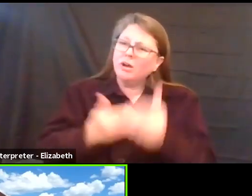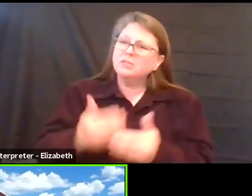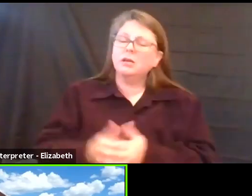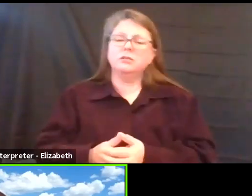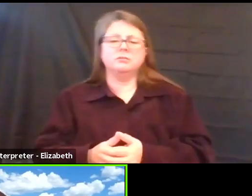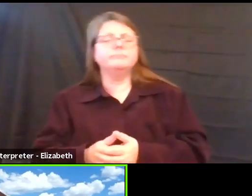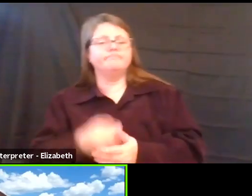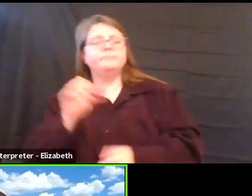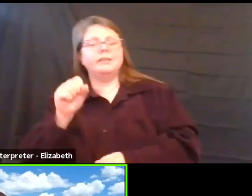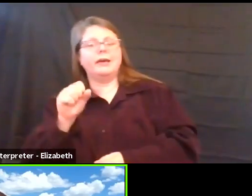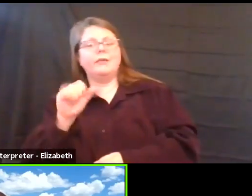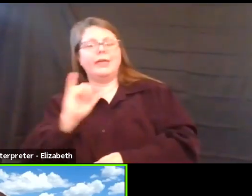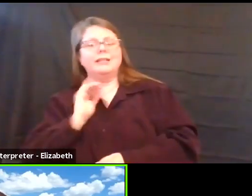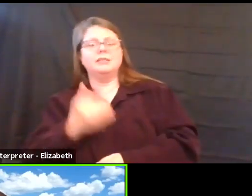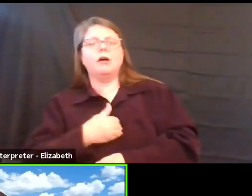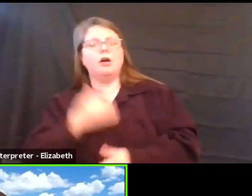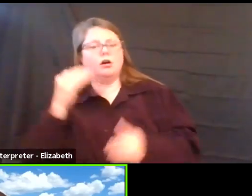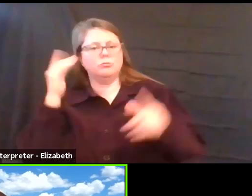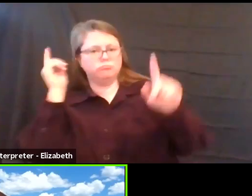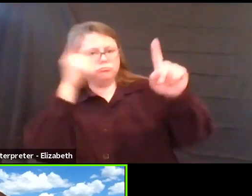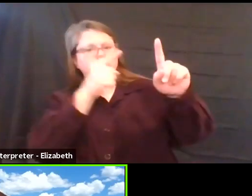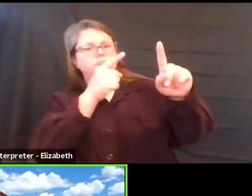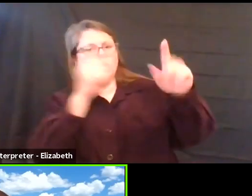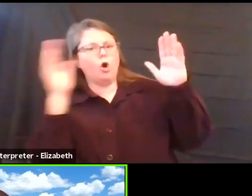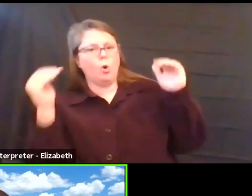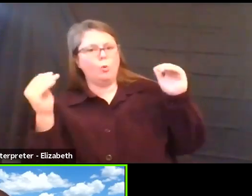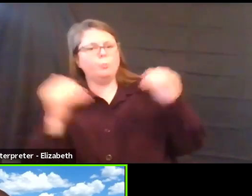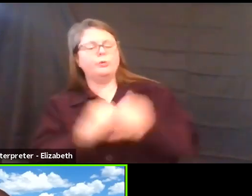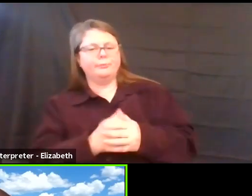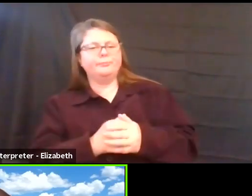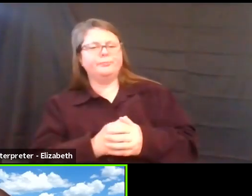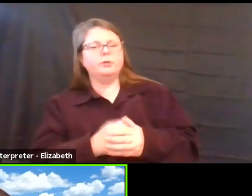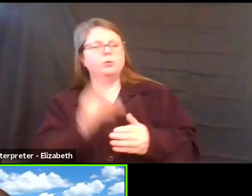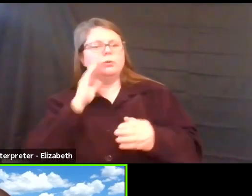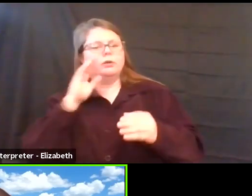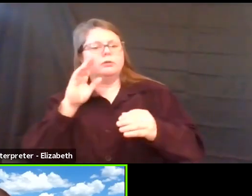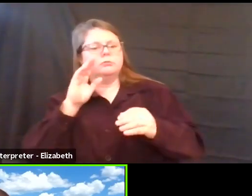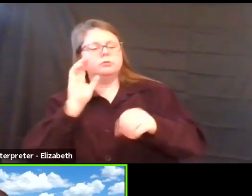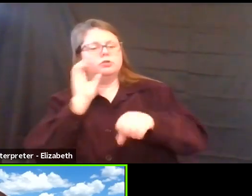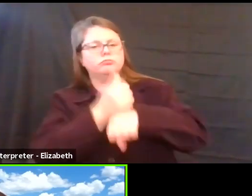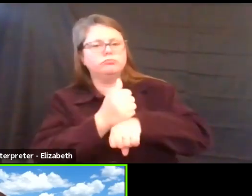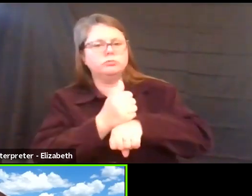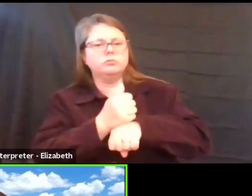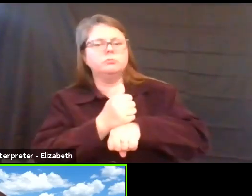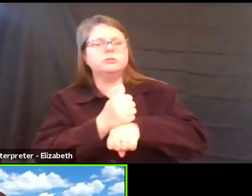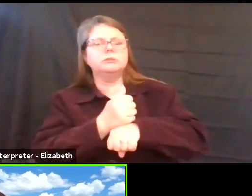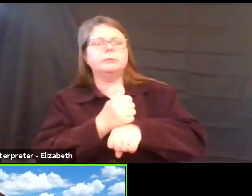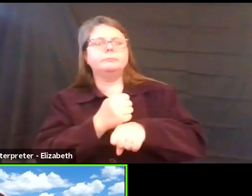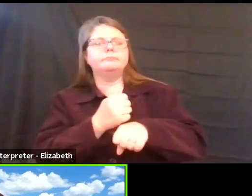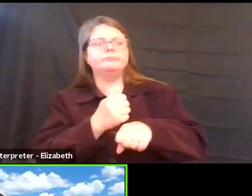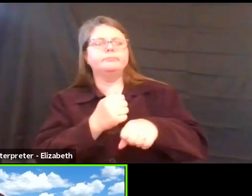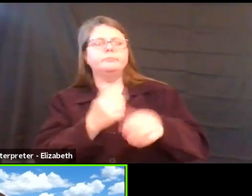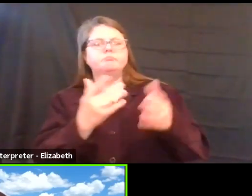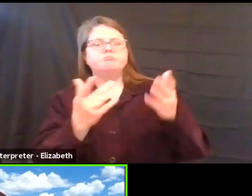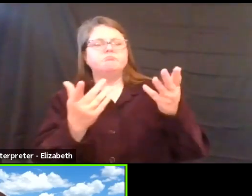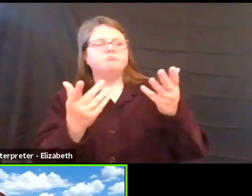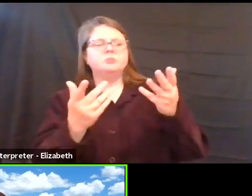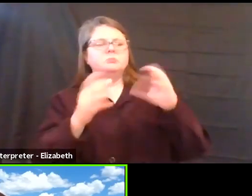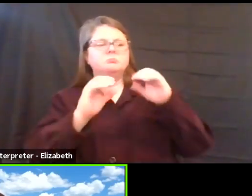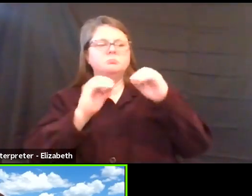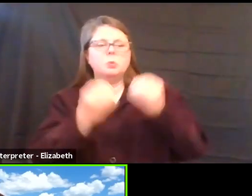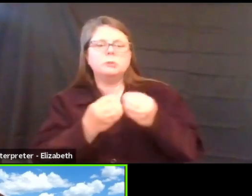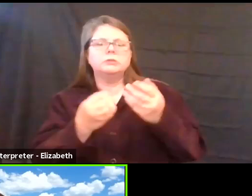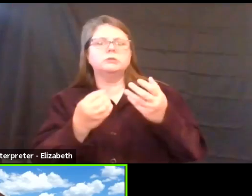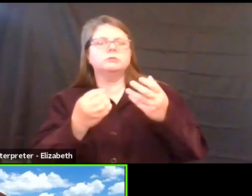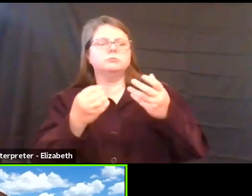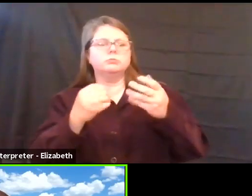create and establish some support mechanisms out there to help guide people through. And that's